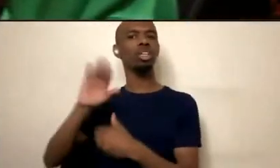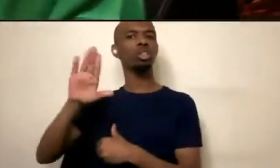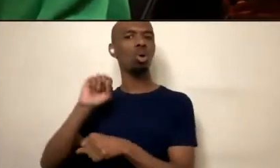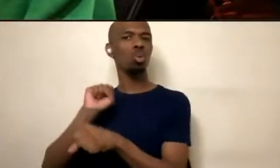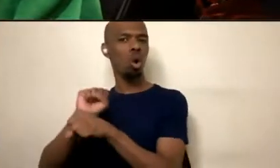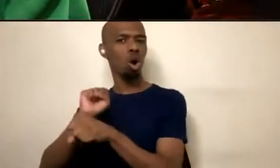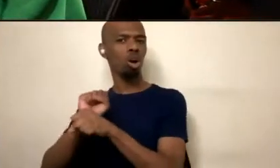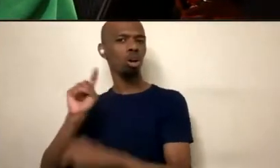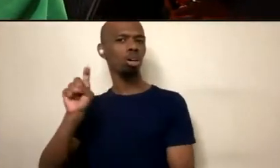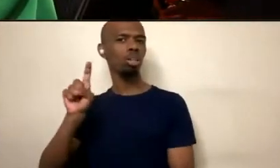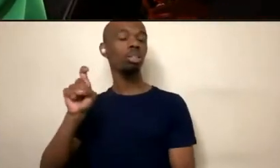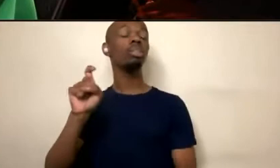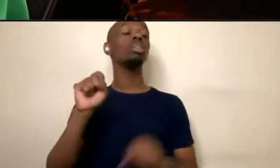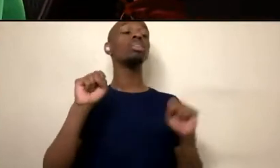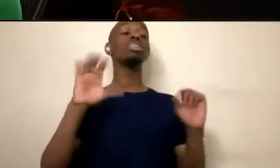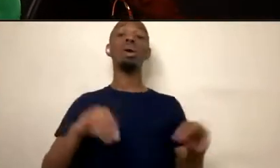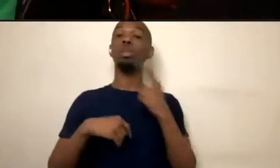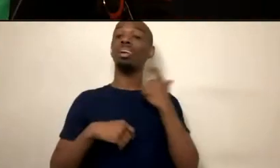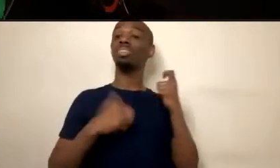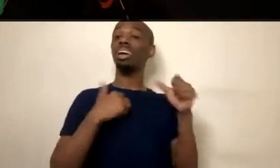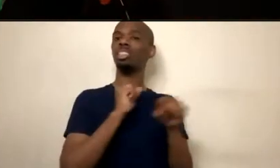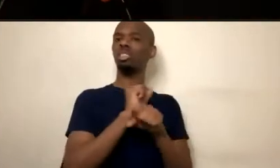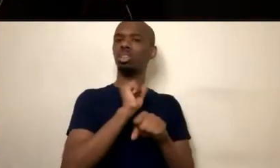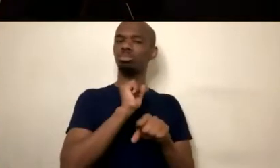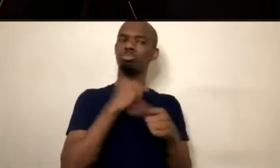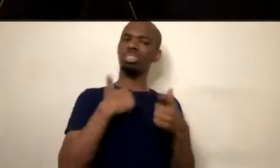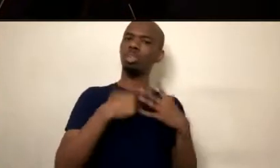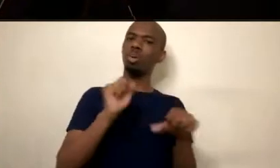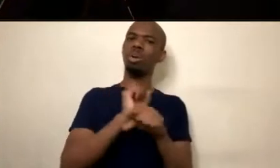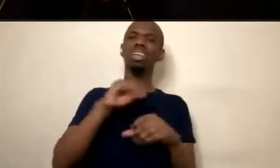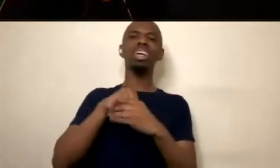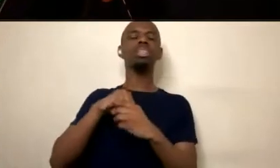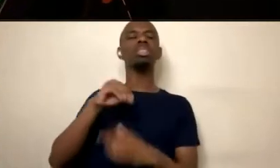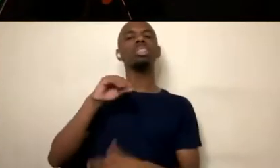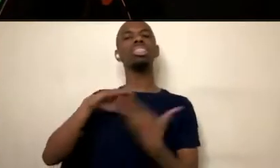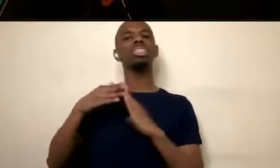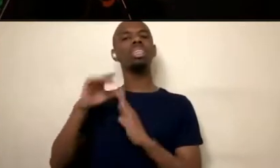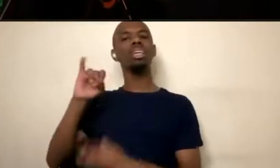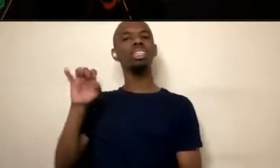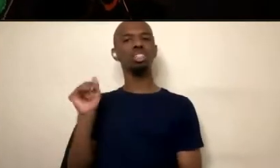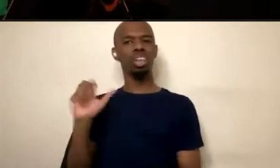San Francisco 20, 30 years ago under